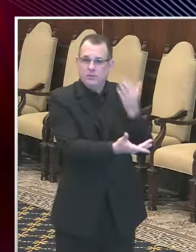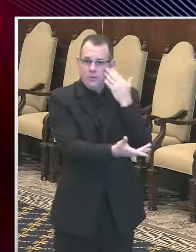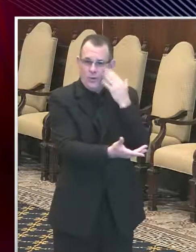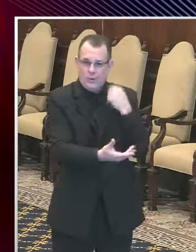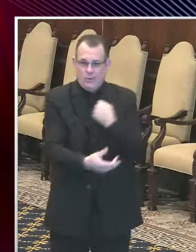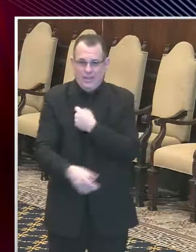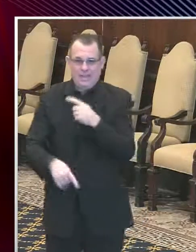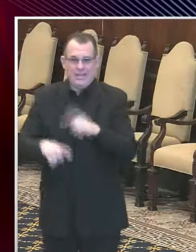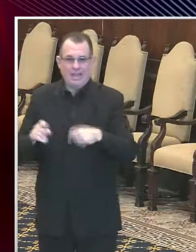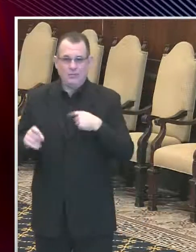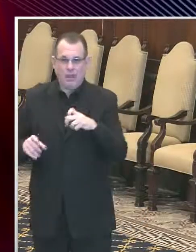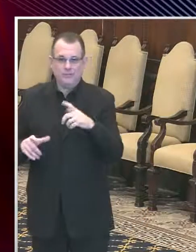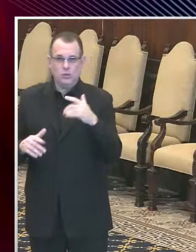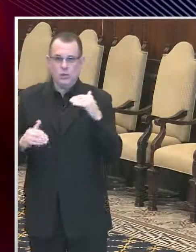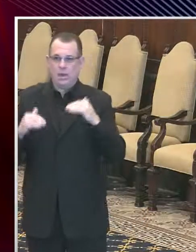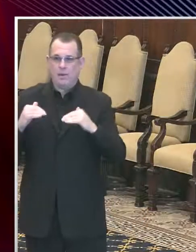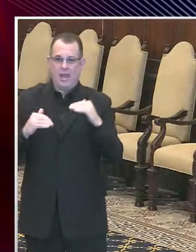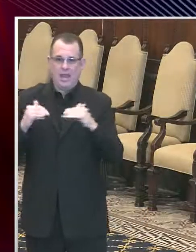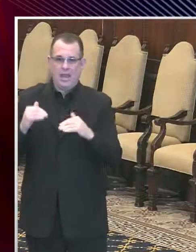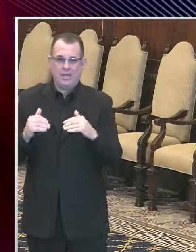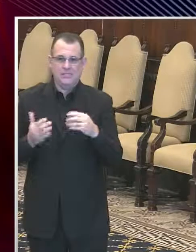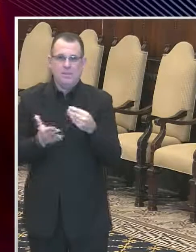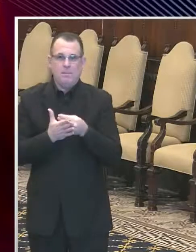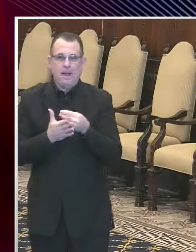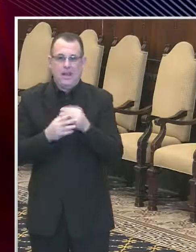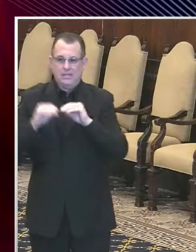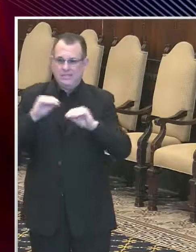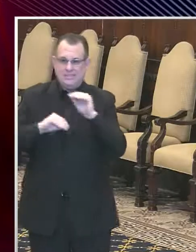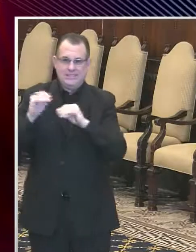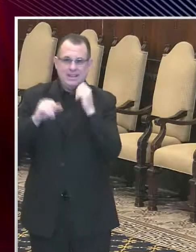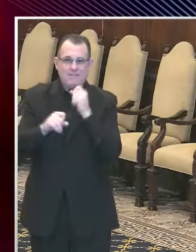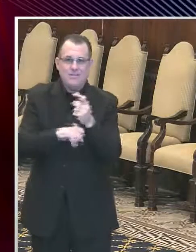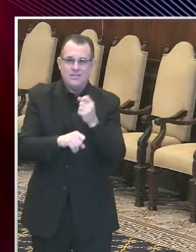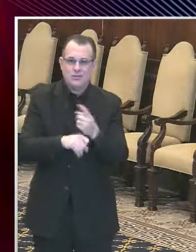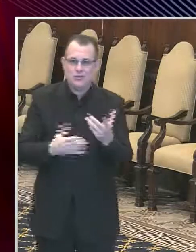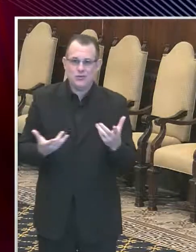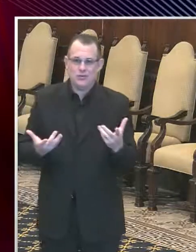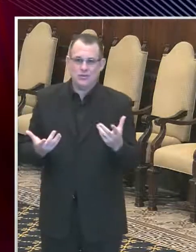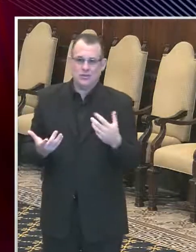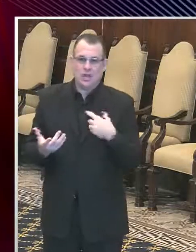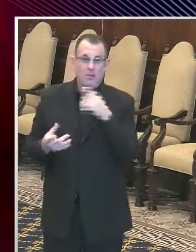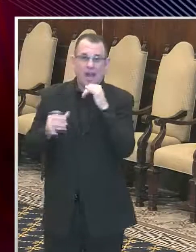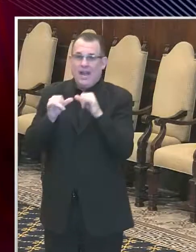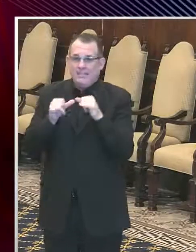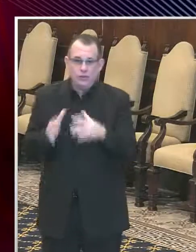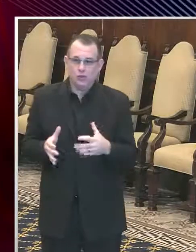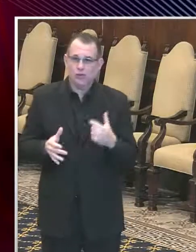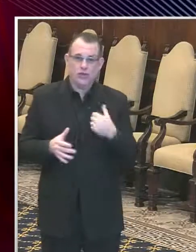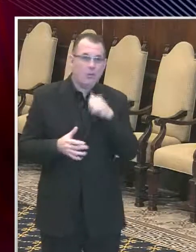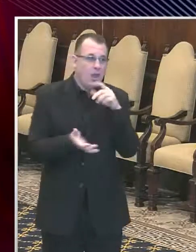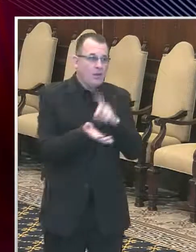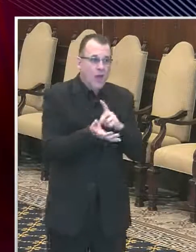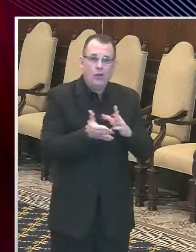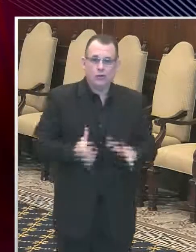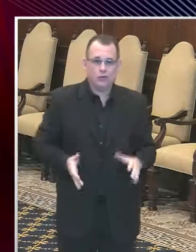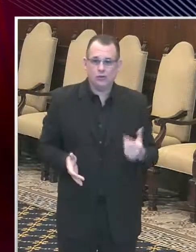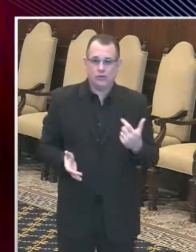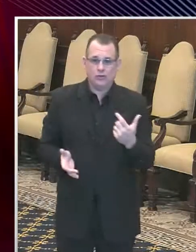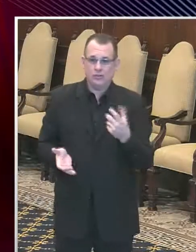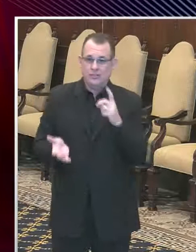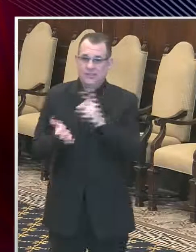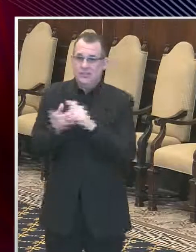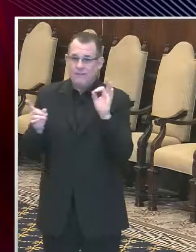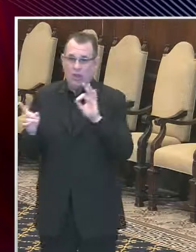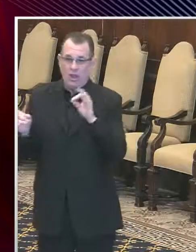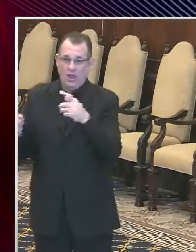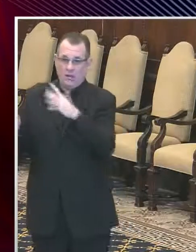our budget every year by law. But again, I'm not an engineer or a doctor, so I would defer to Dr. Farley on the technical